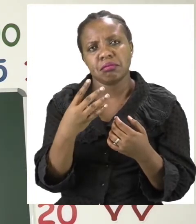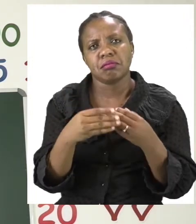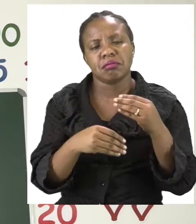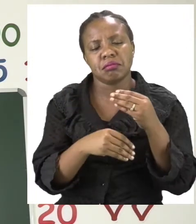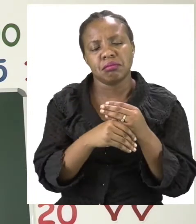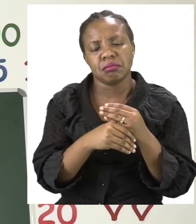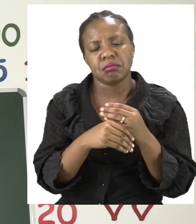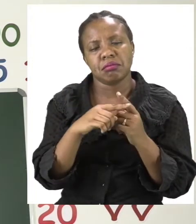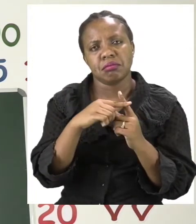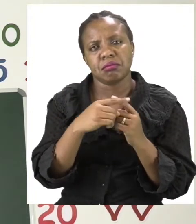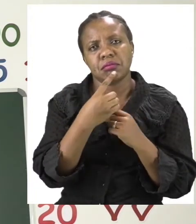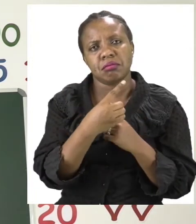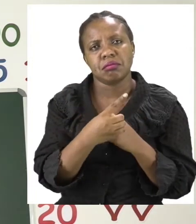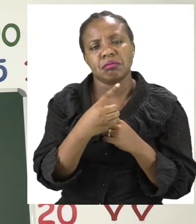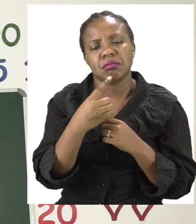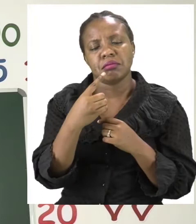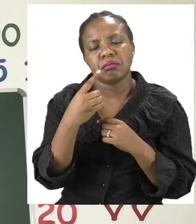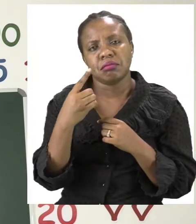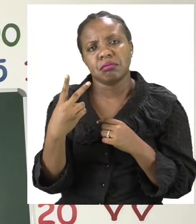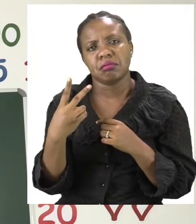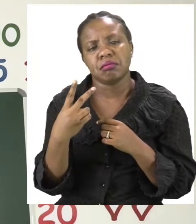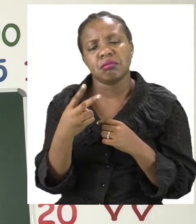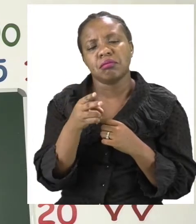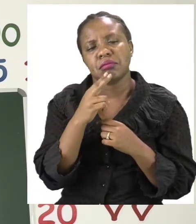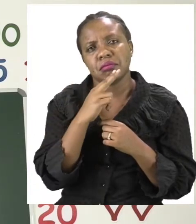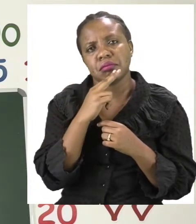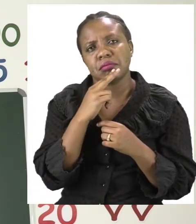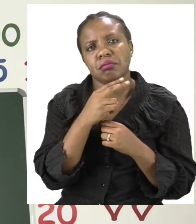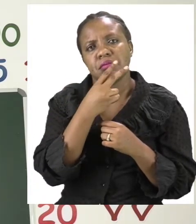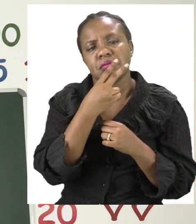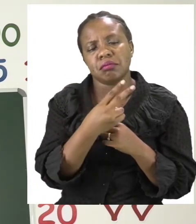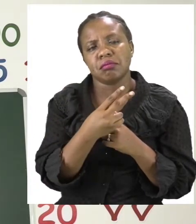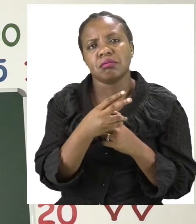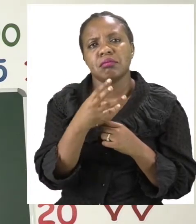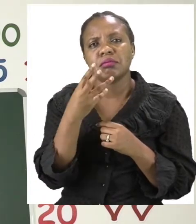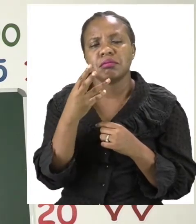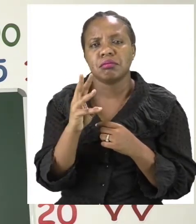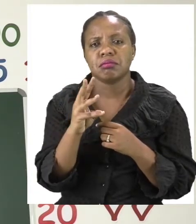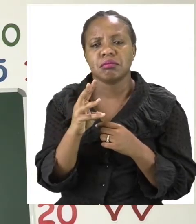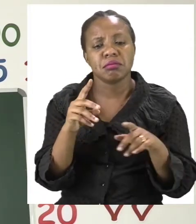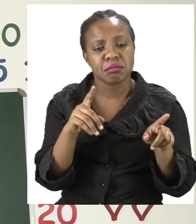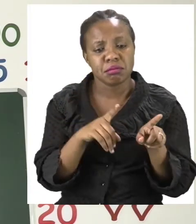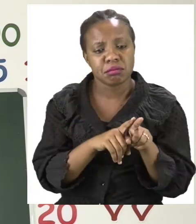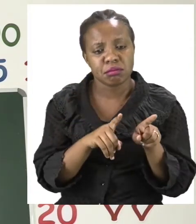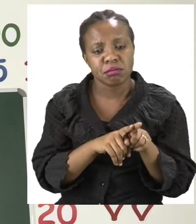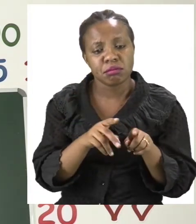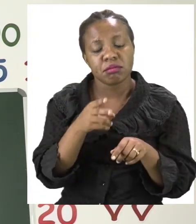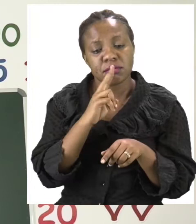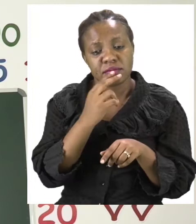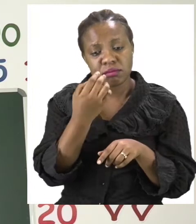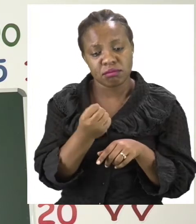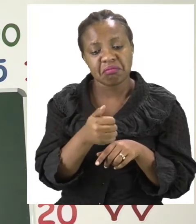12 equals 26. For the first one, did you get the same answer? Well